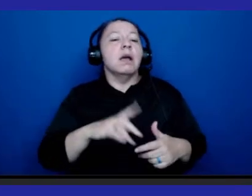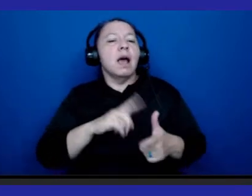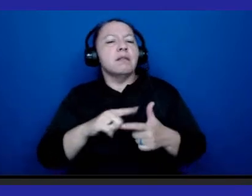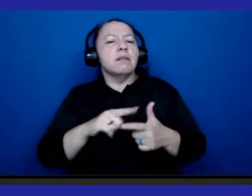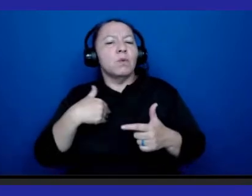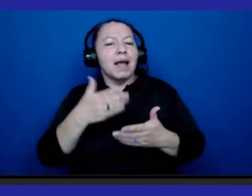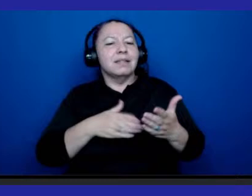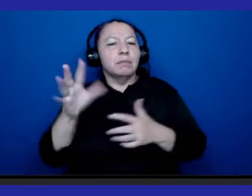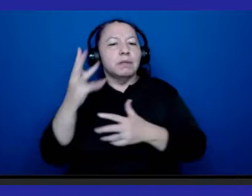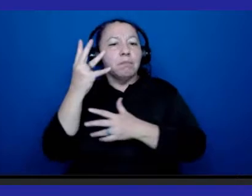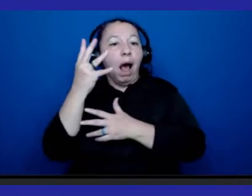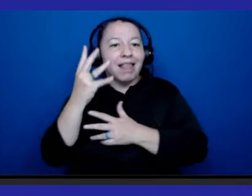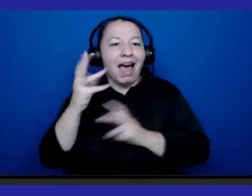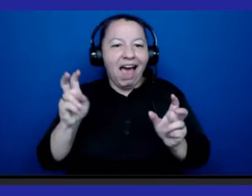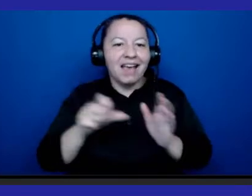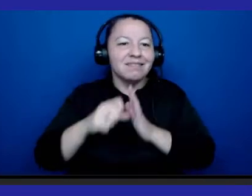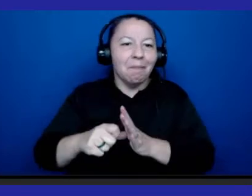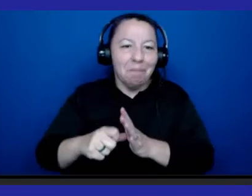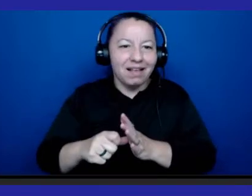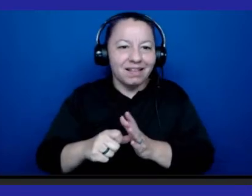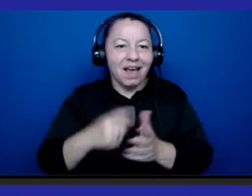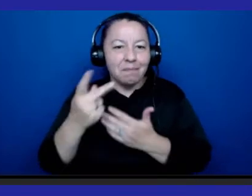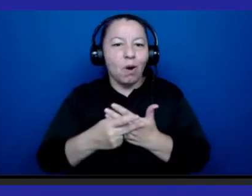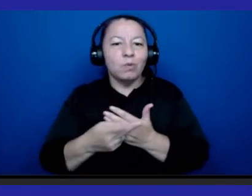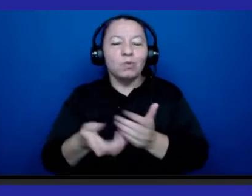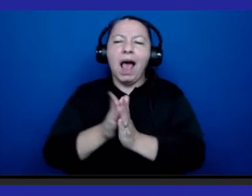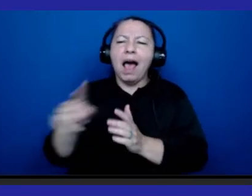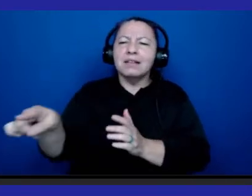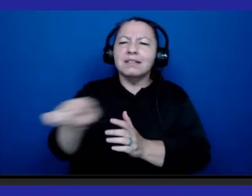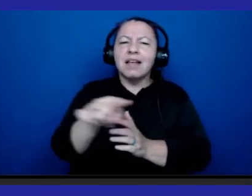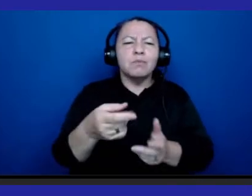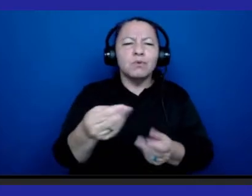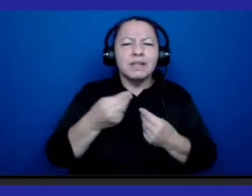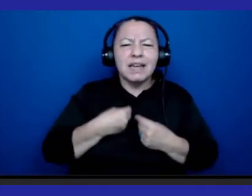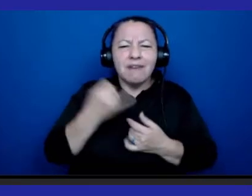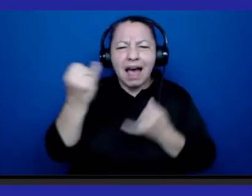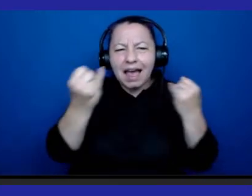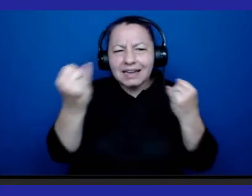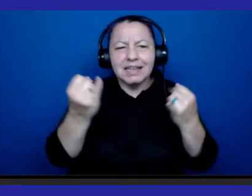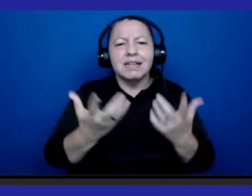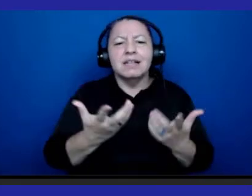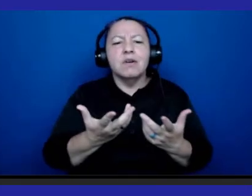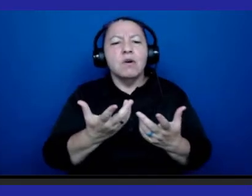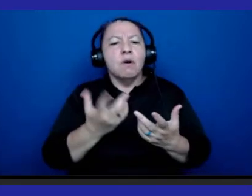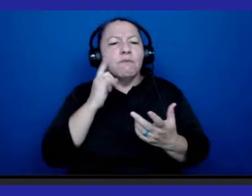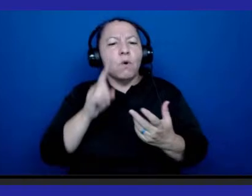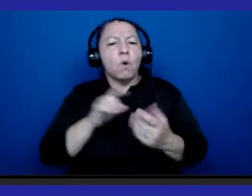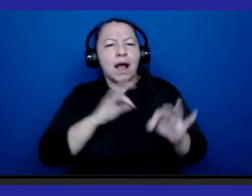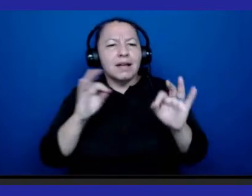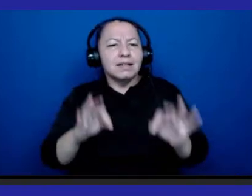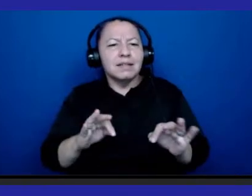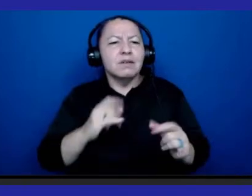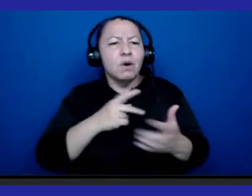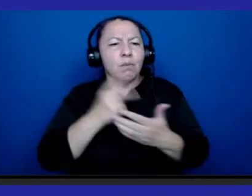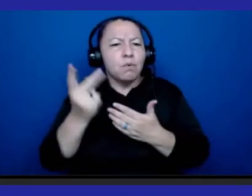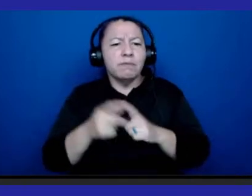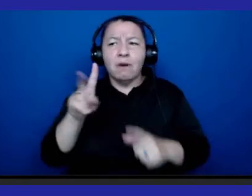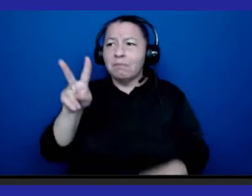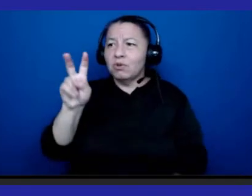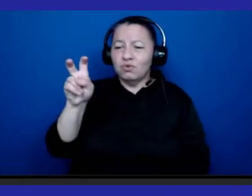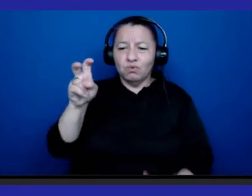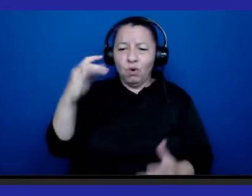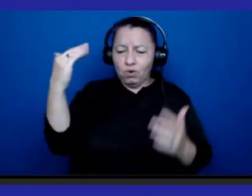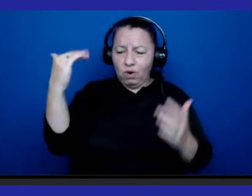programs. And I also asked them to give us some ideas on idea programs, out of all these 200 that you think we